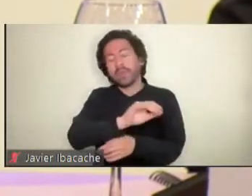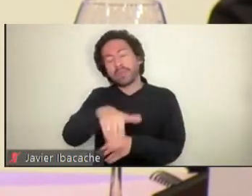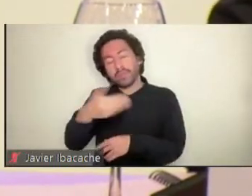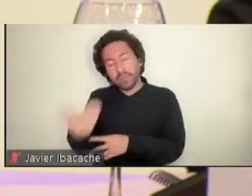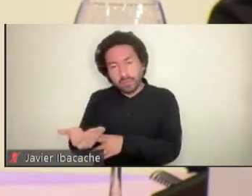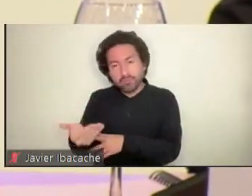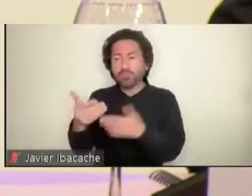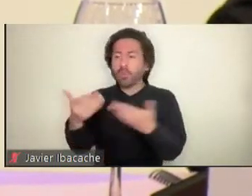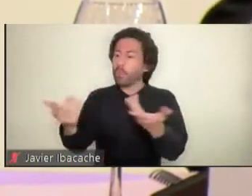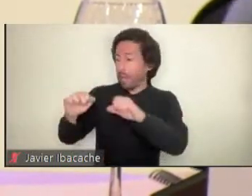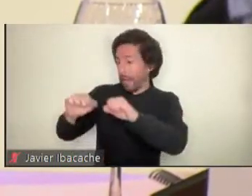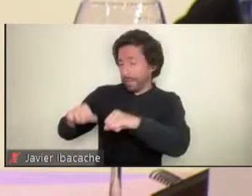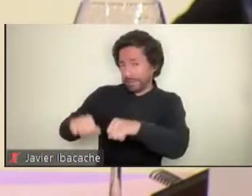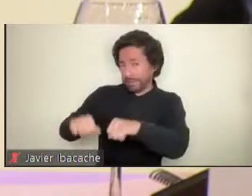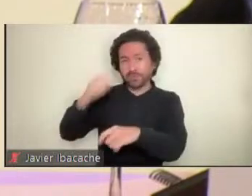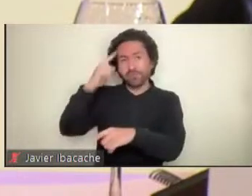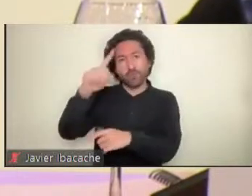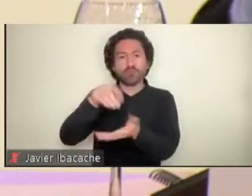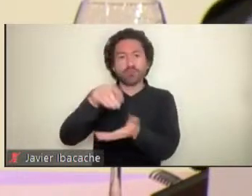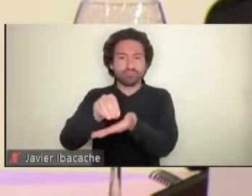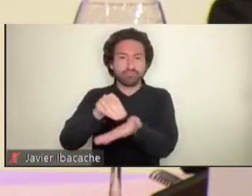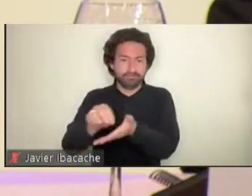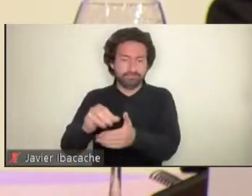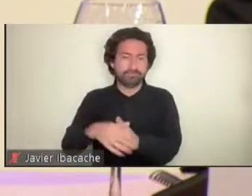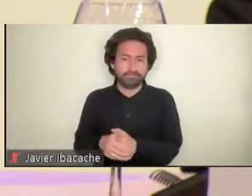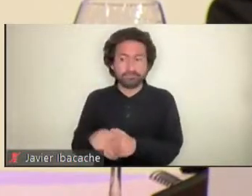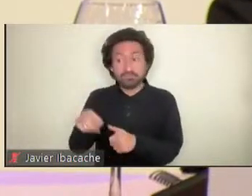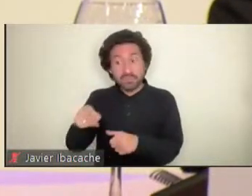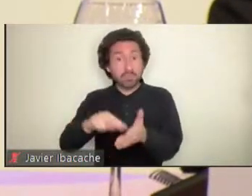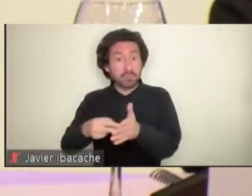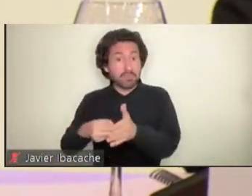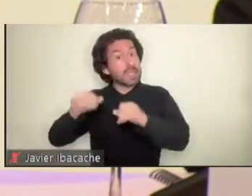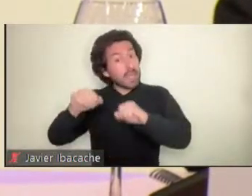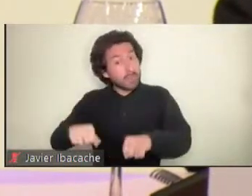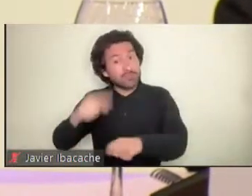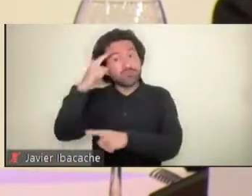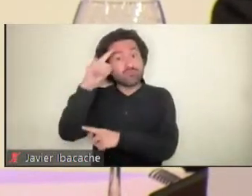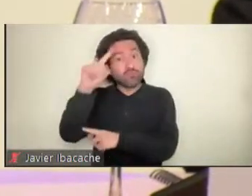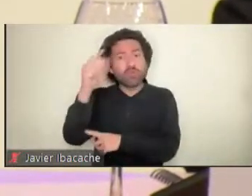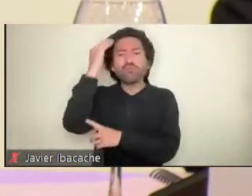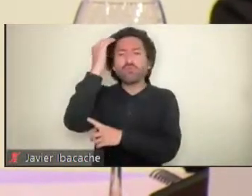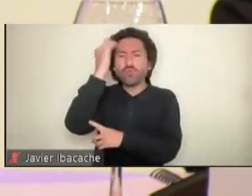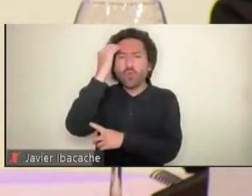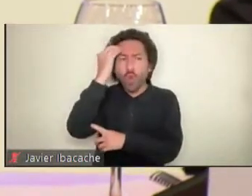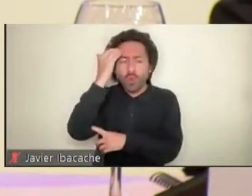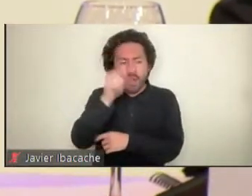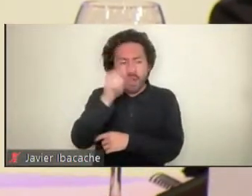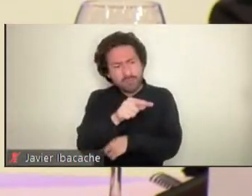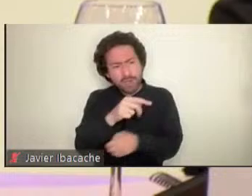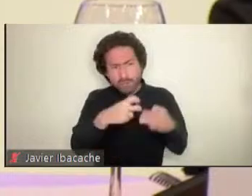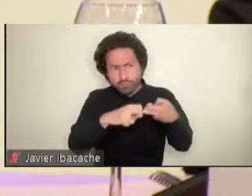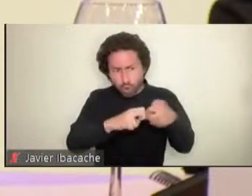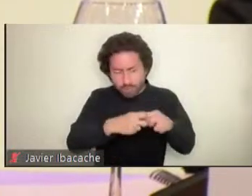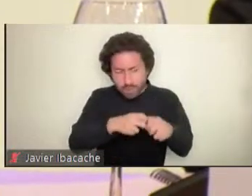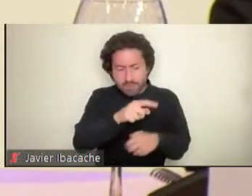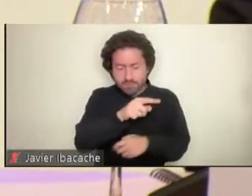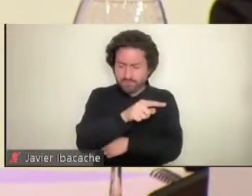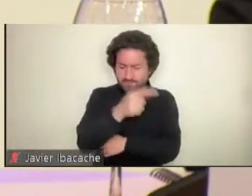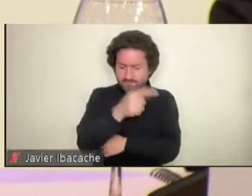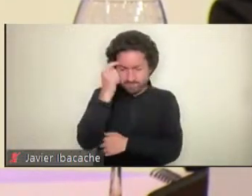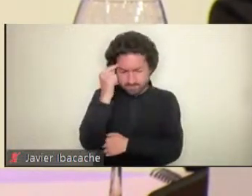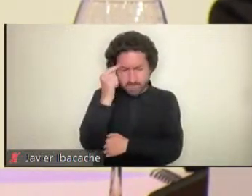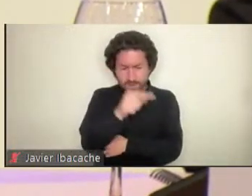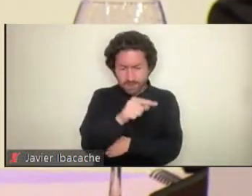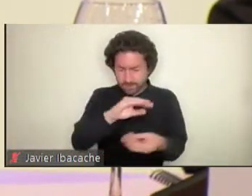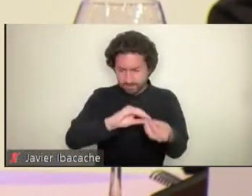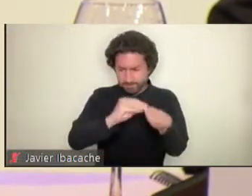purchasing and the capacity to achieve this, the capacity to identify, structure a problem,